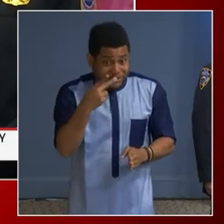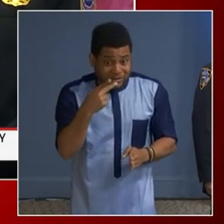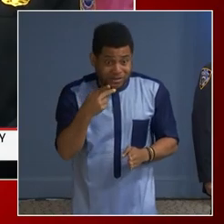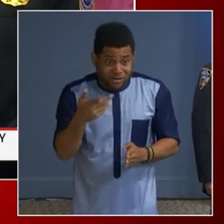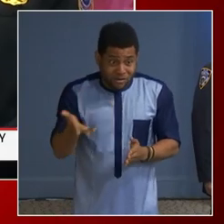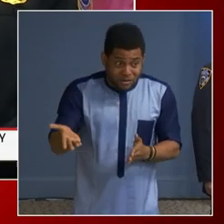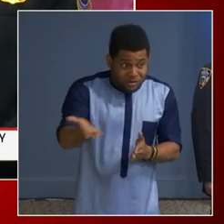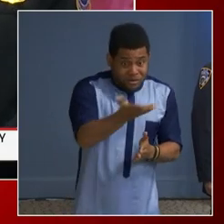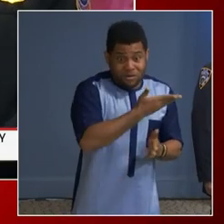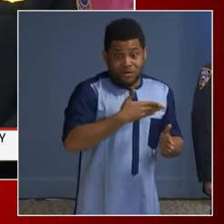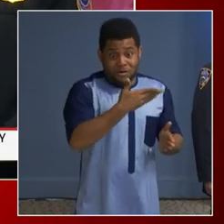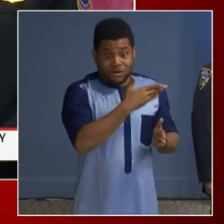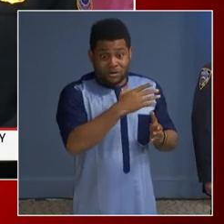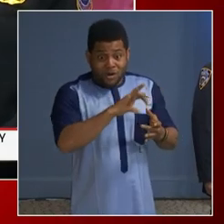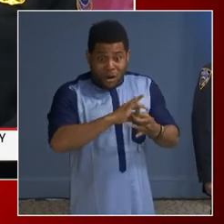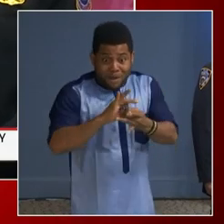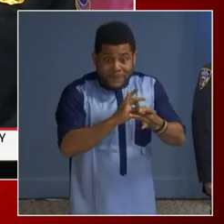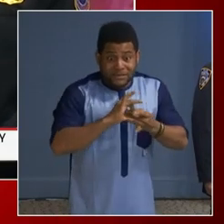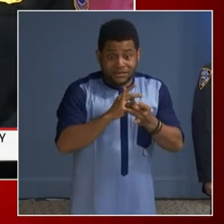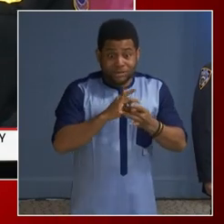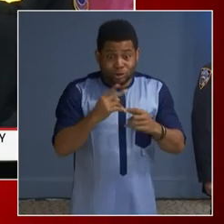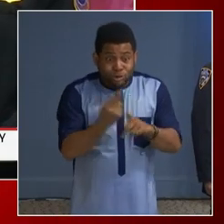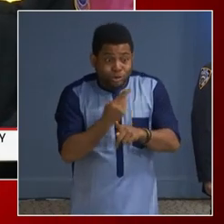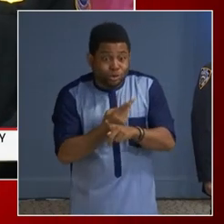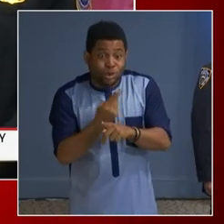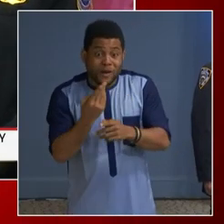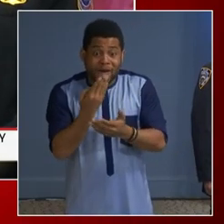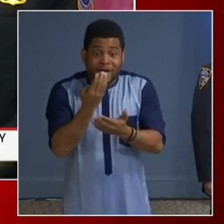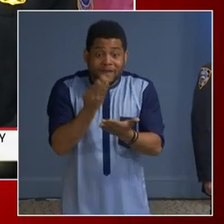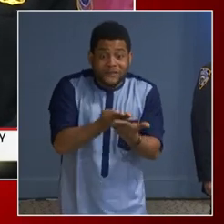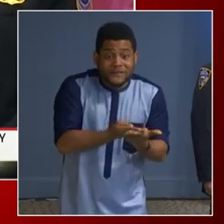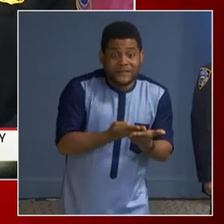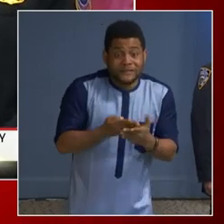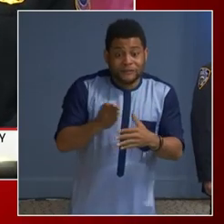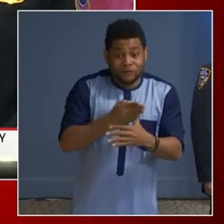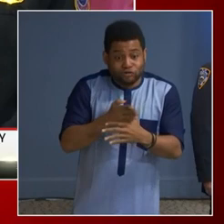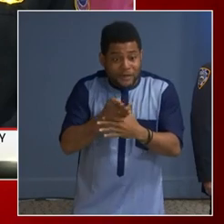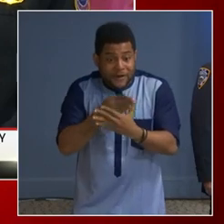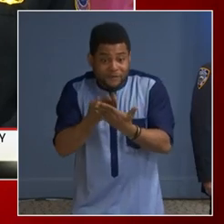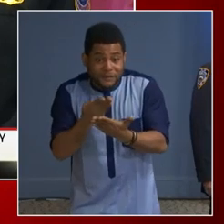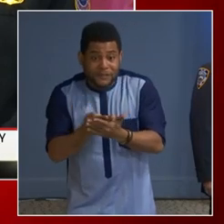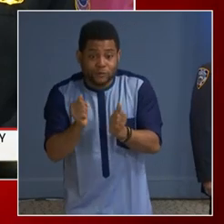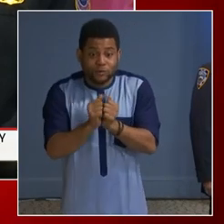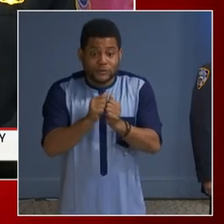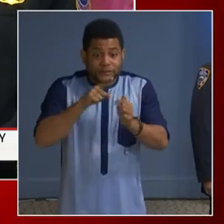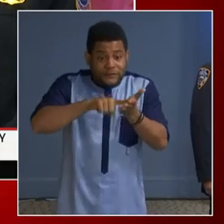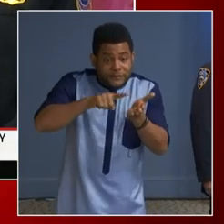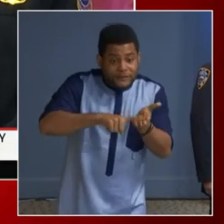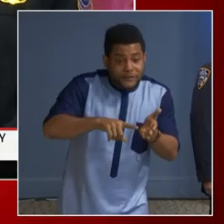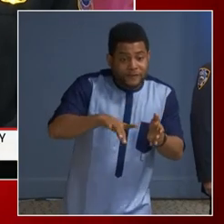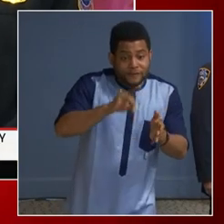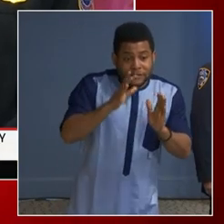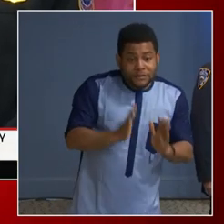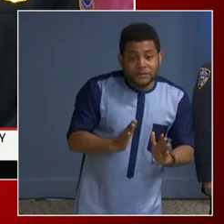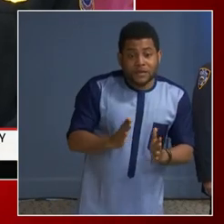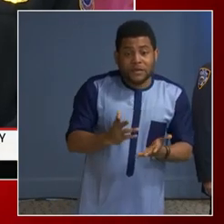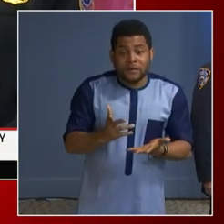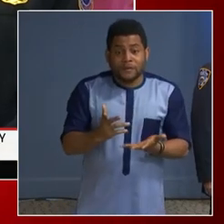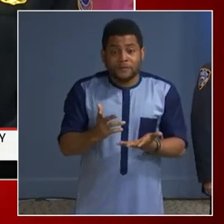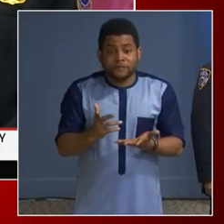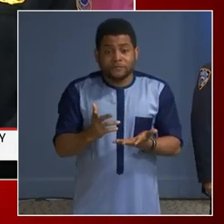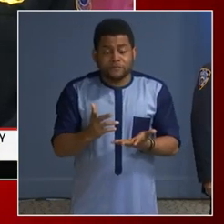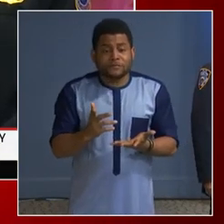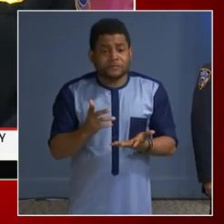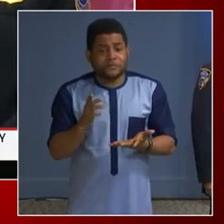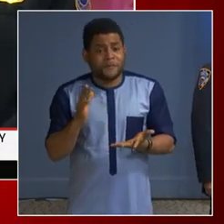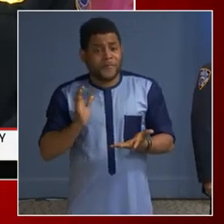police are using evidence. They're sharing that evidence with detectives. The fact that our MPD detectives were able